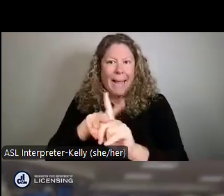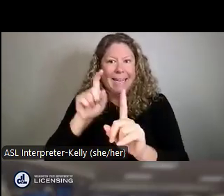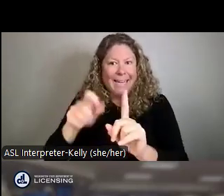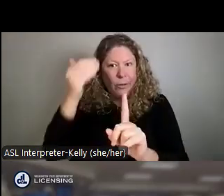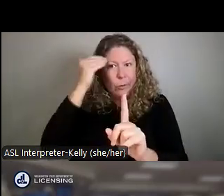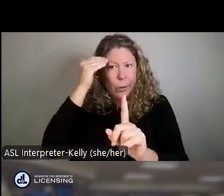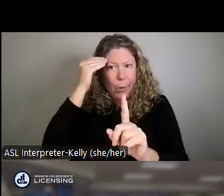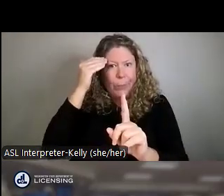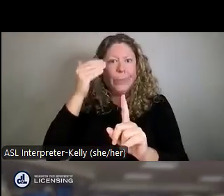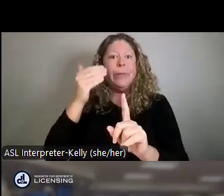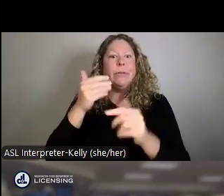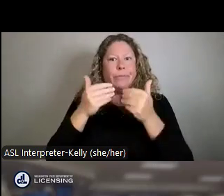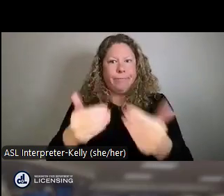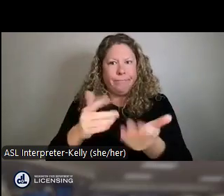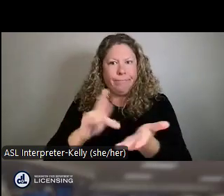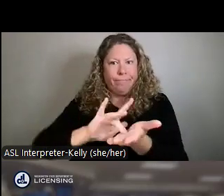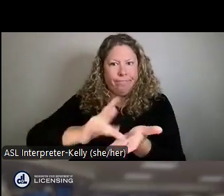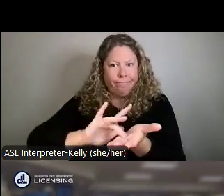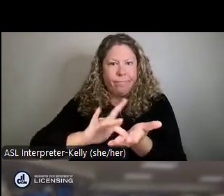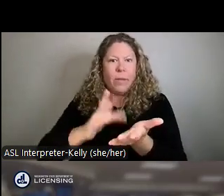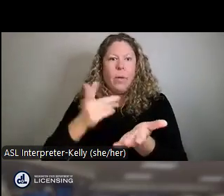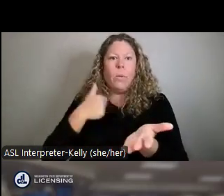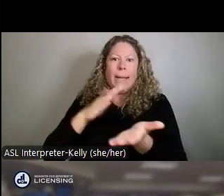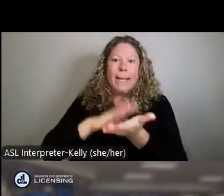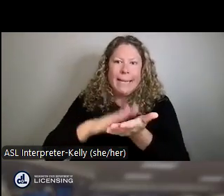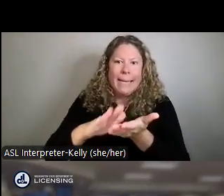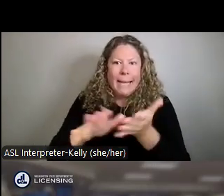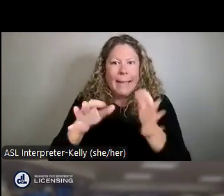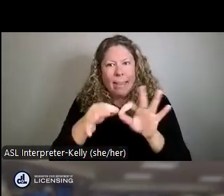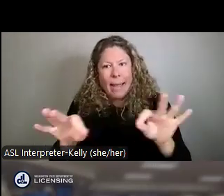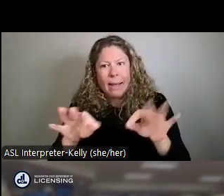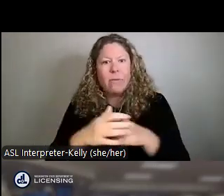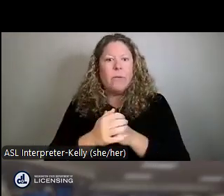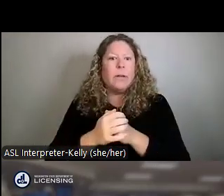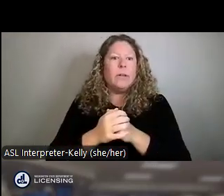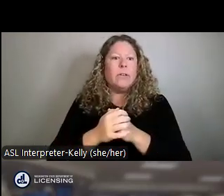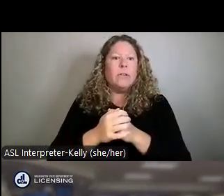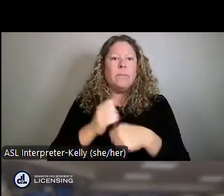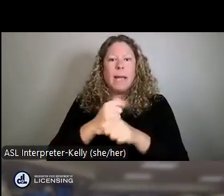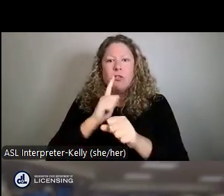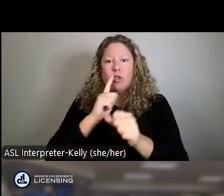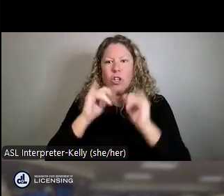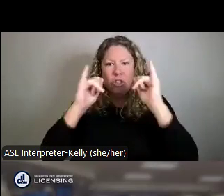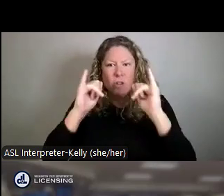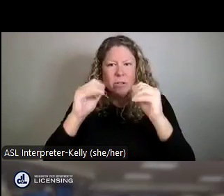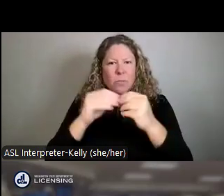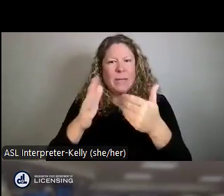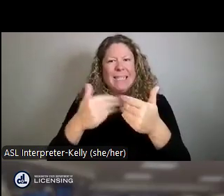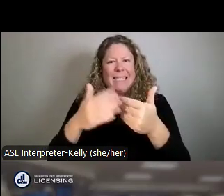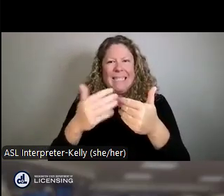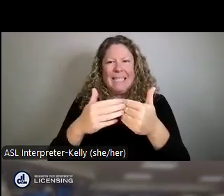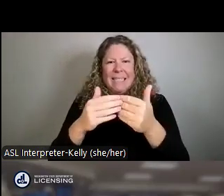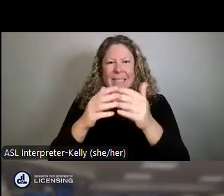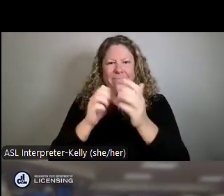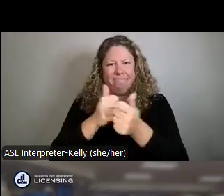fingerprinting process. We cleaned up the language, we made the instructions easier to follow, and added